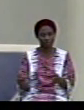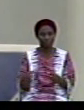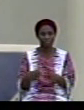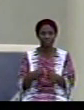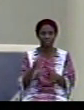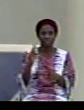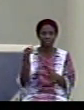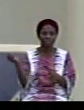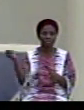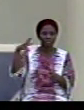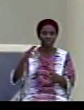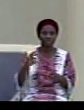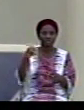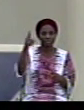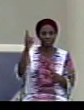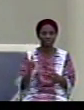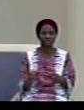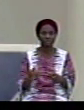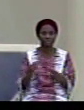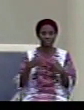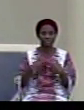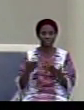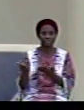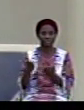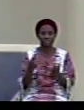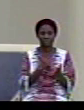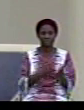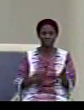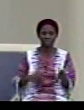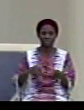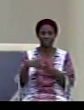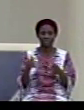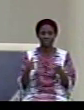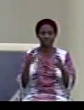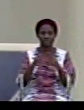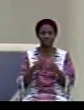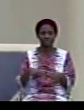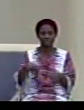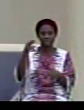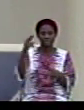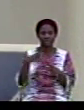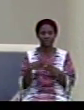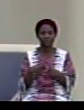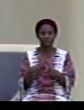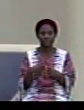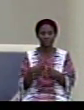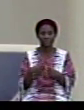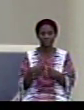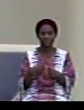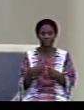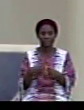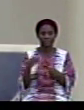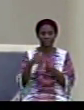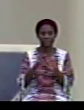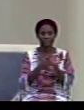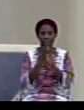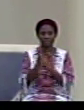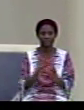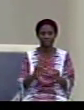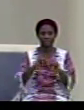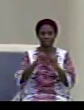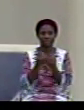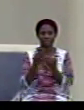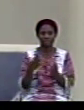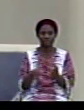the Lord in a very high capacity in the Christian Association of Nigeria, and he has just, by the grace